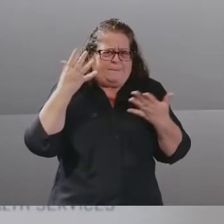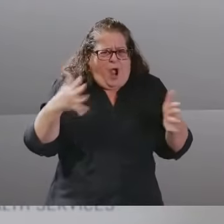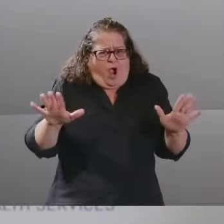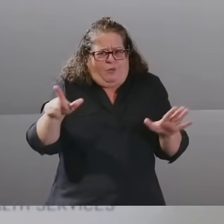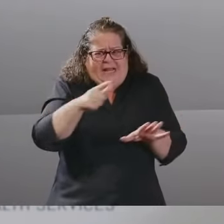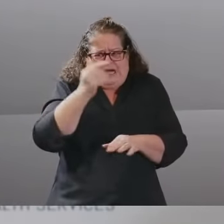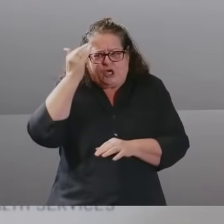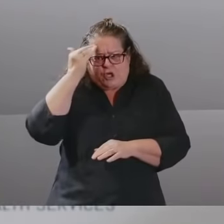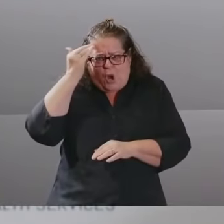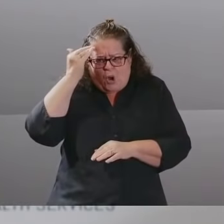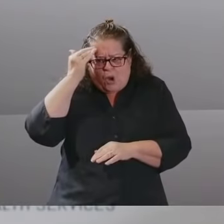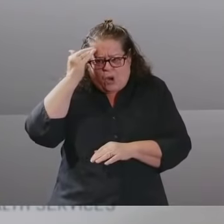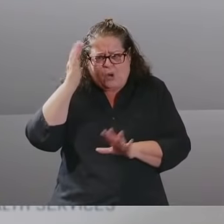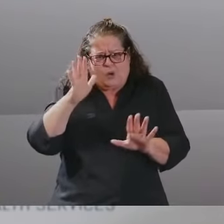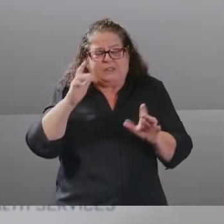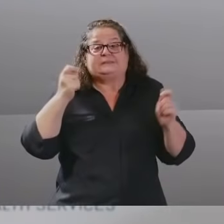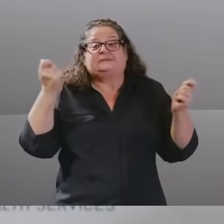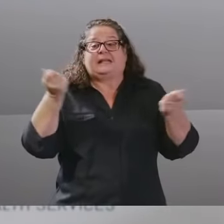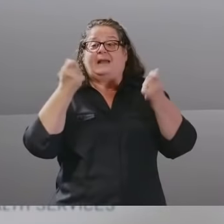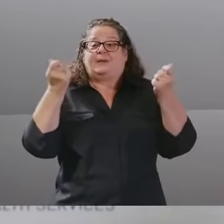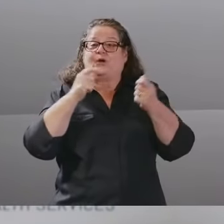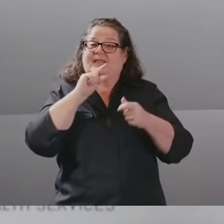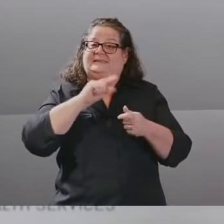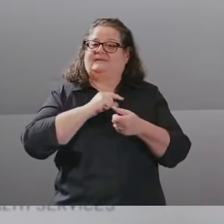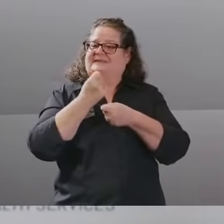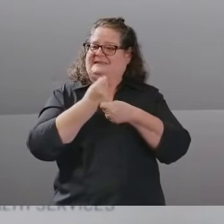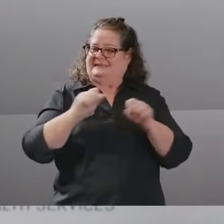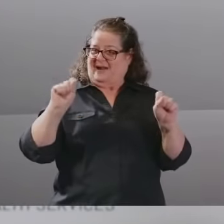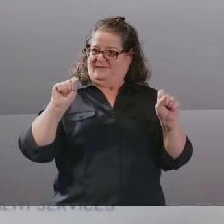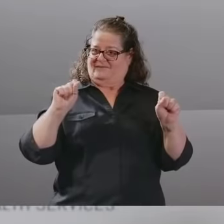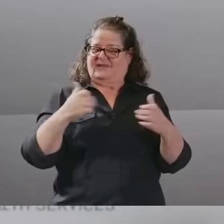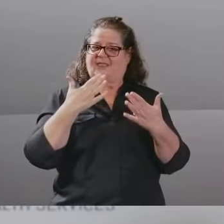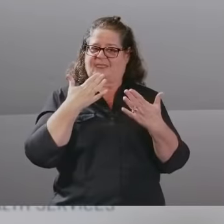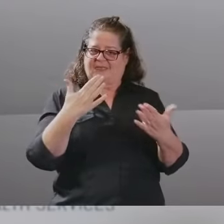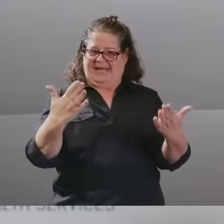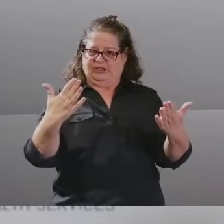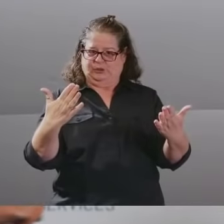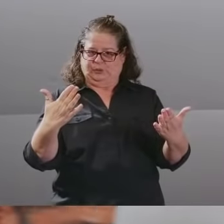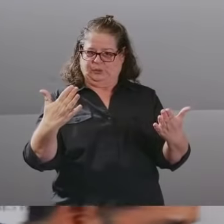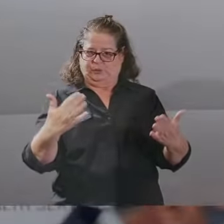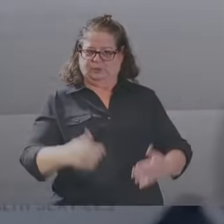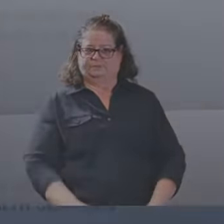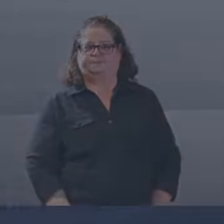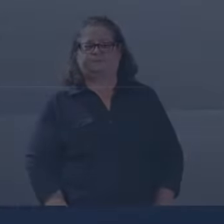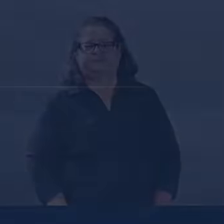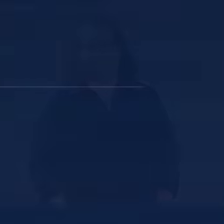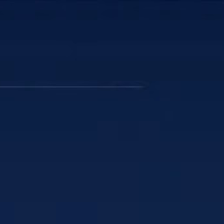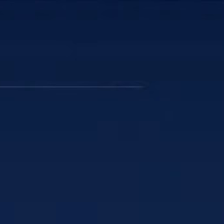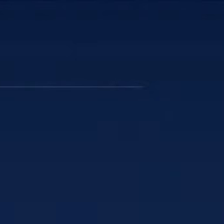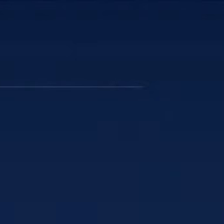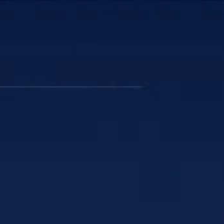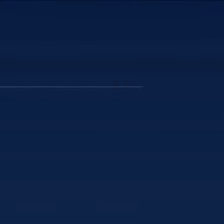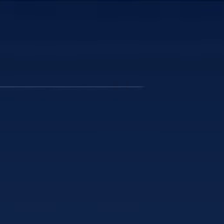safe Thanksgiving. Thank you all. Thank Do you. you have any